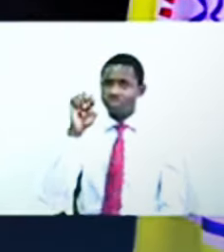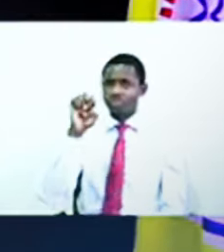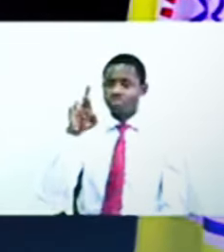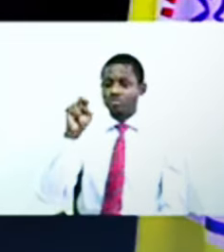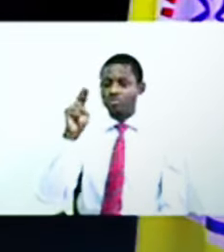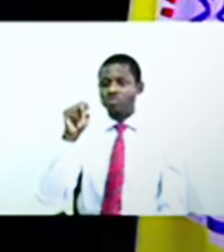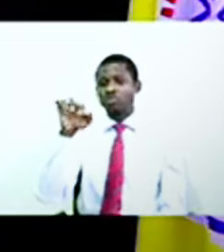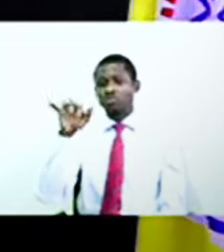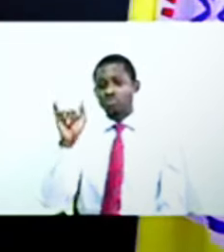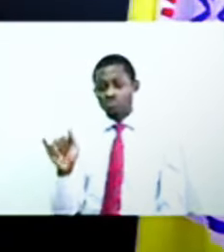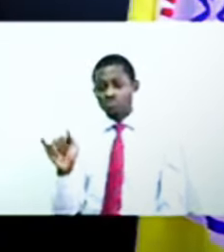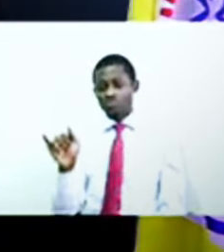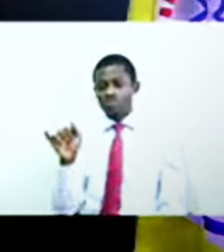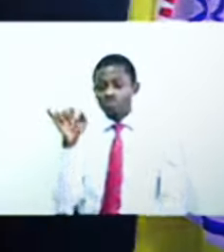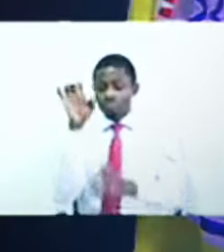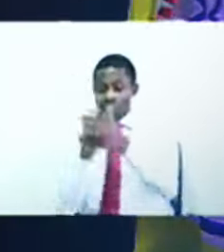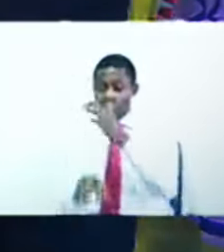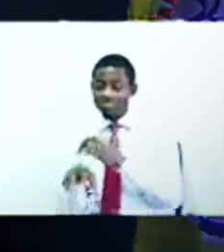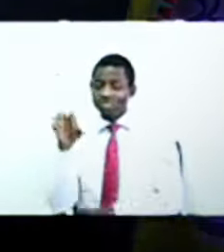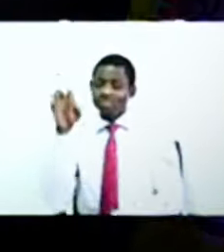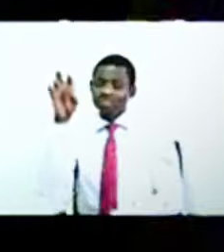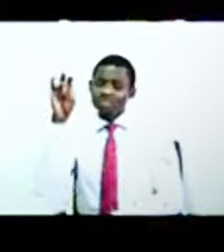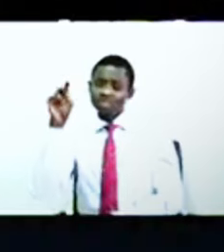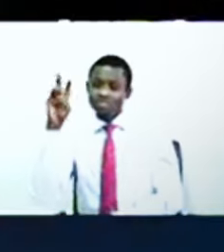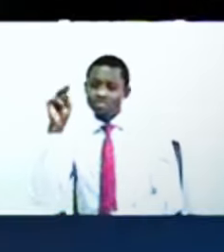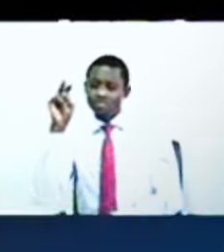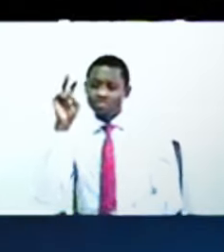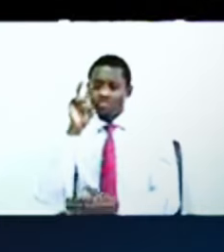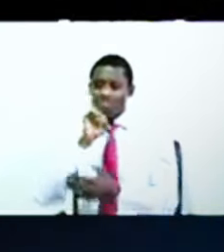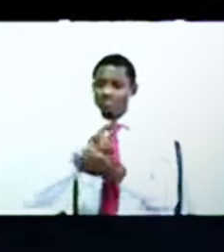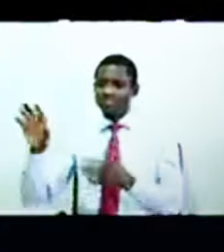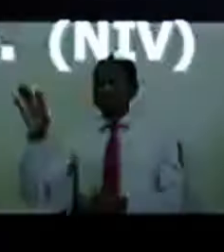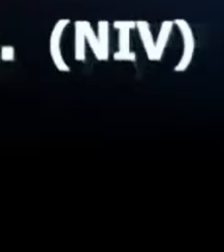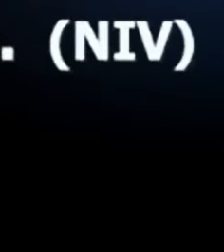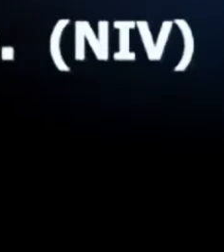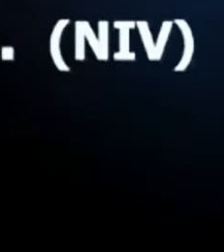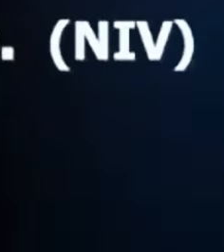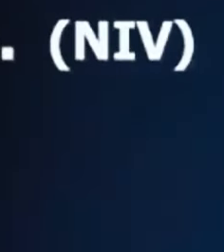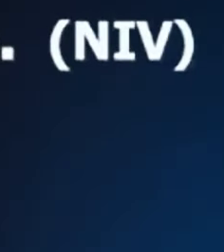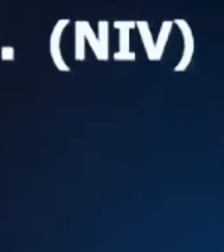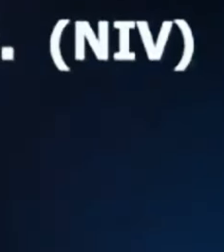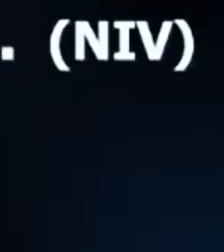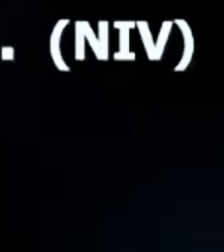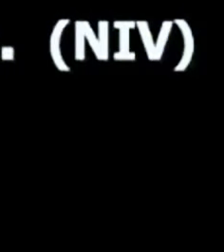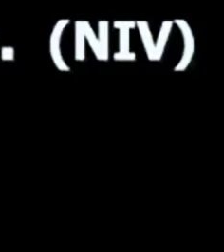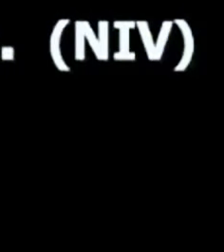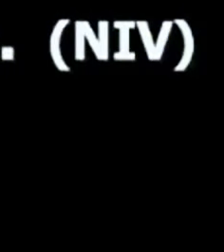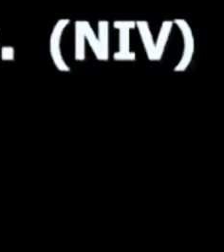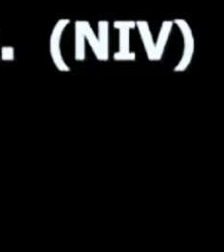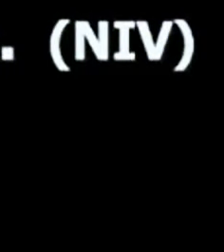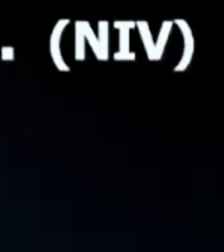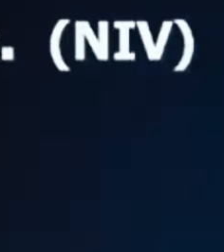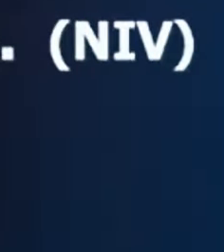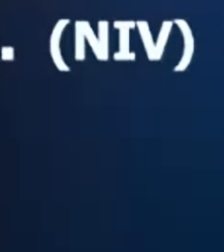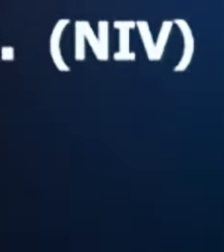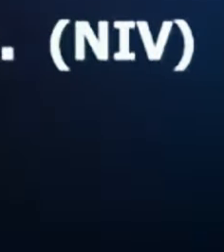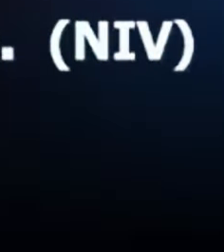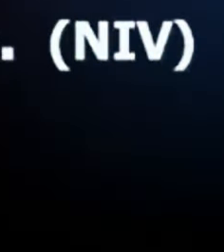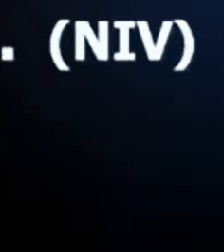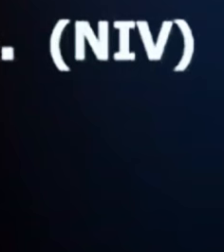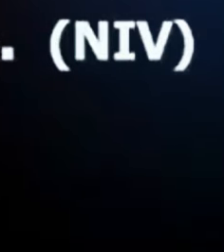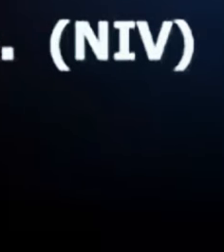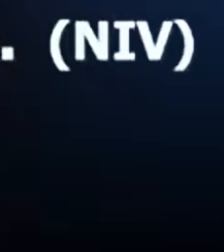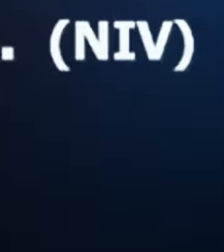verse 8. If cases come before you, if cases come before your courts that are